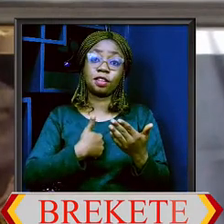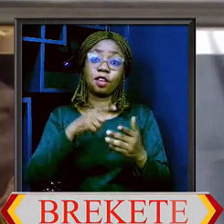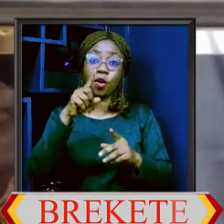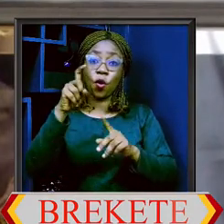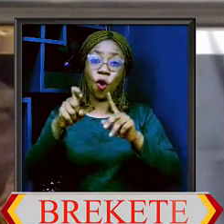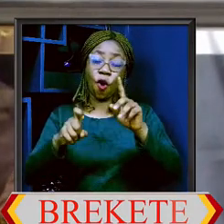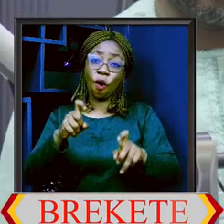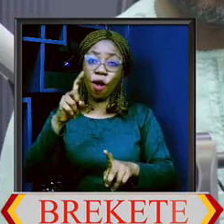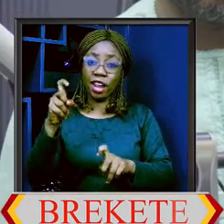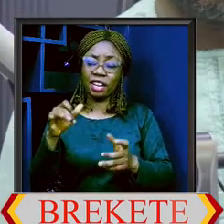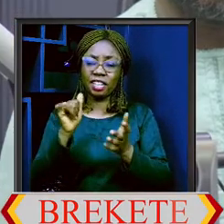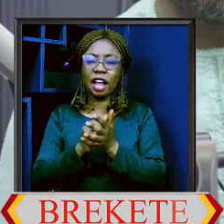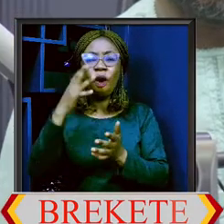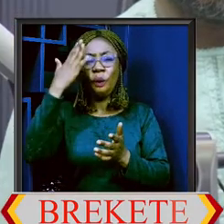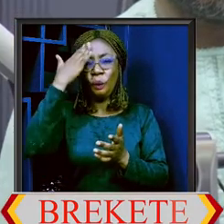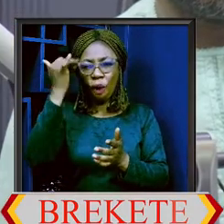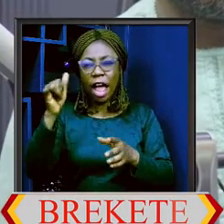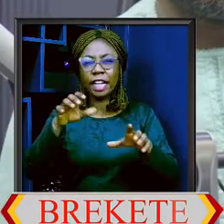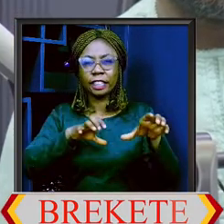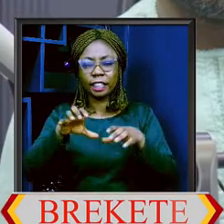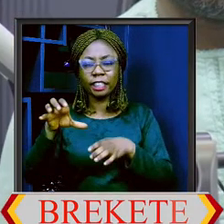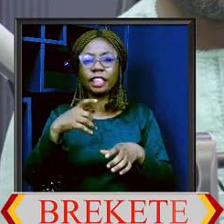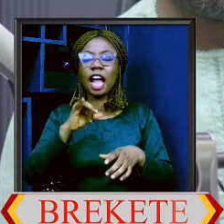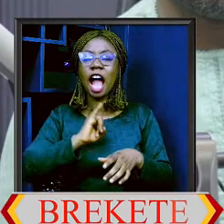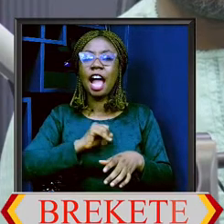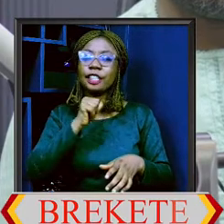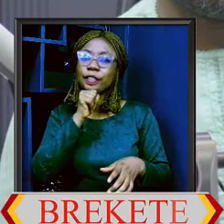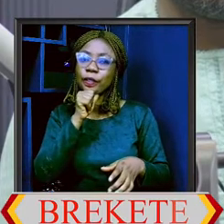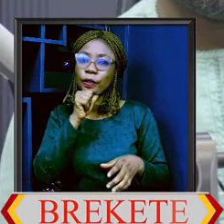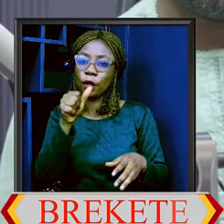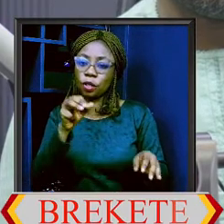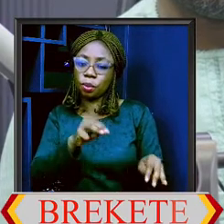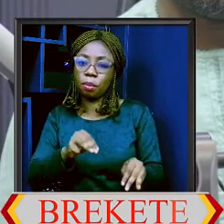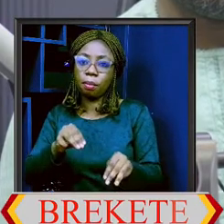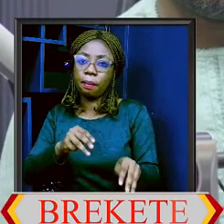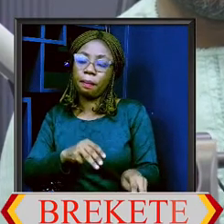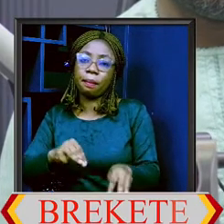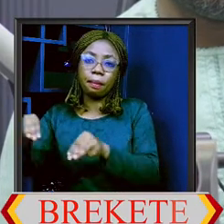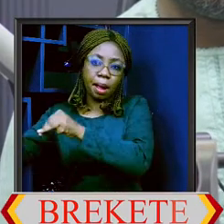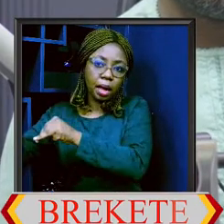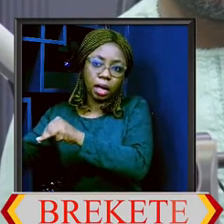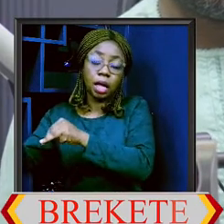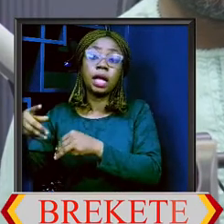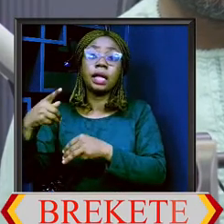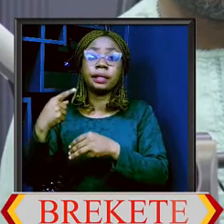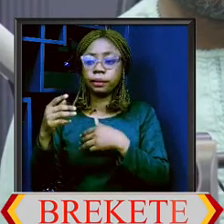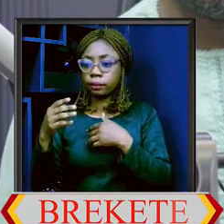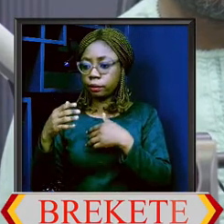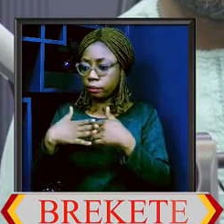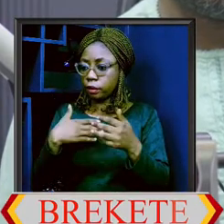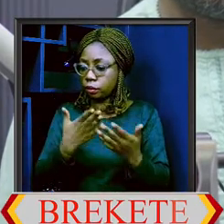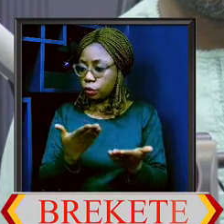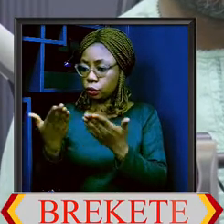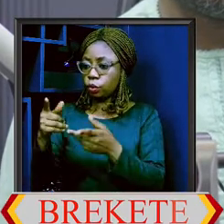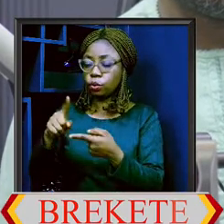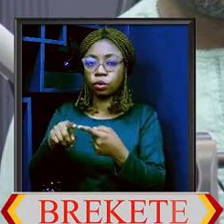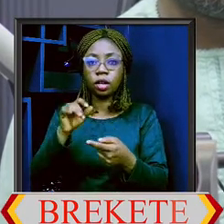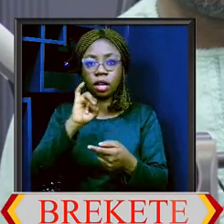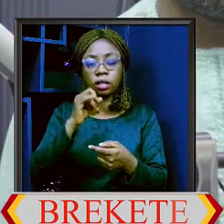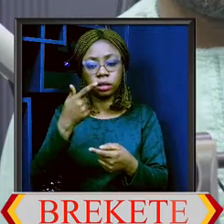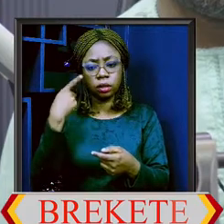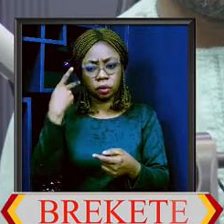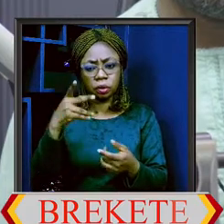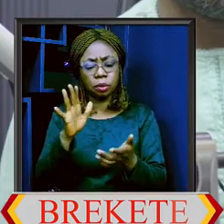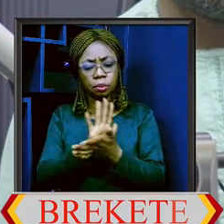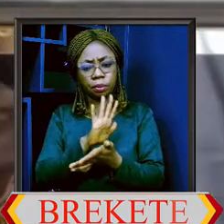that why didn't I pack so the matter took us before the IG saw the paper he called the officer